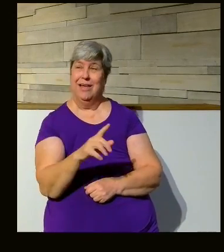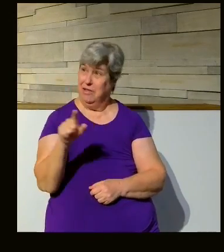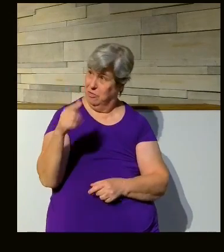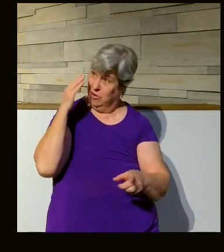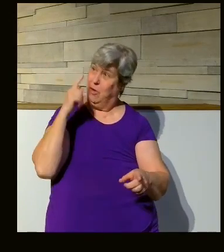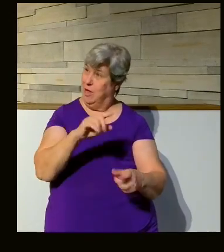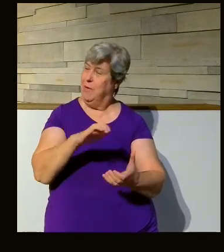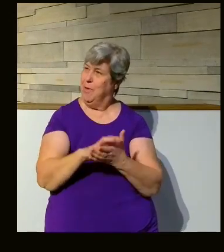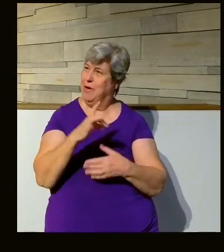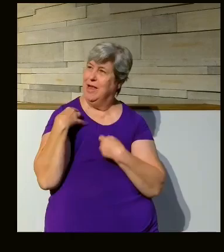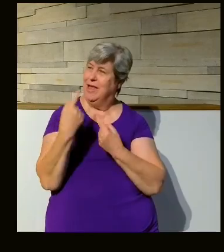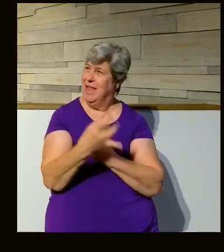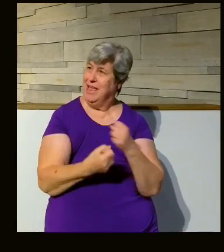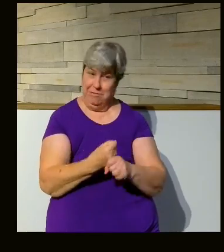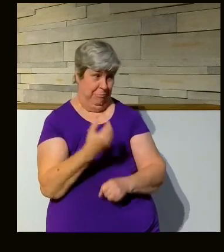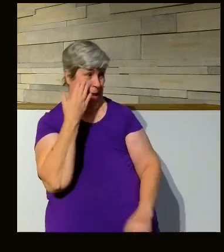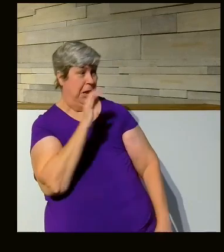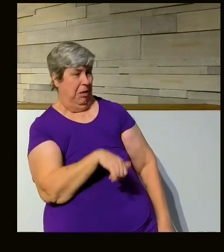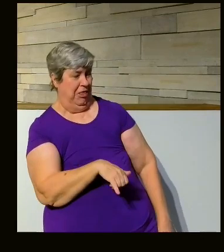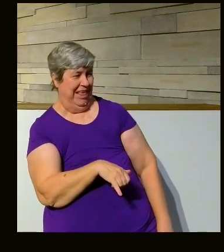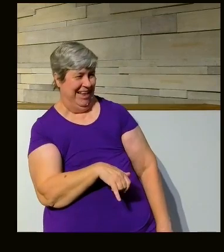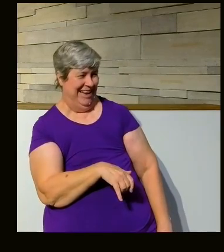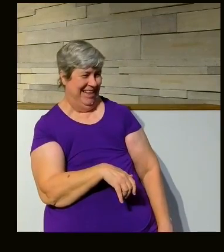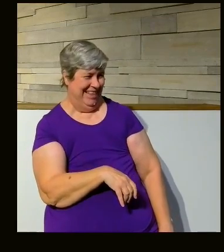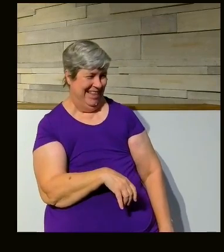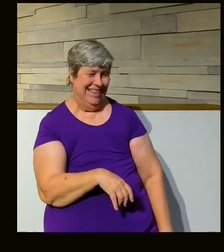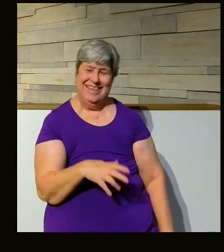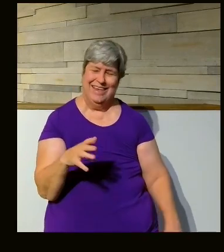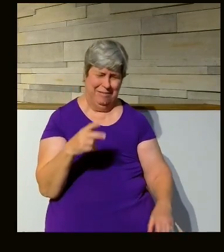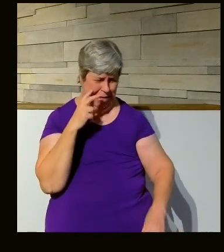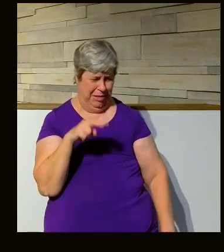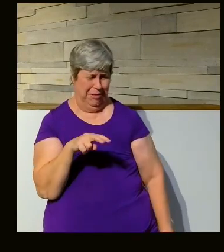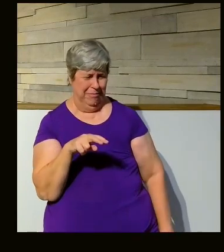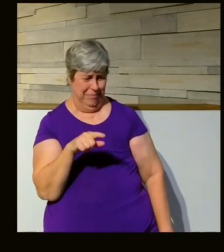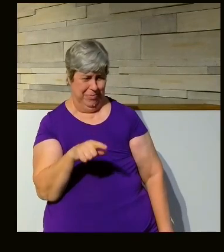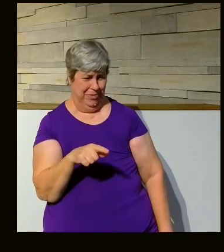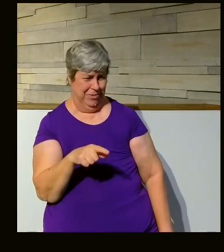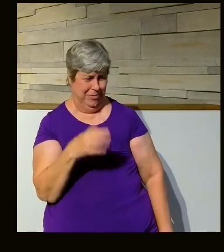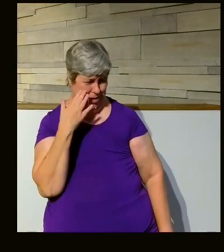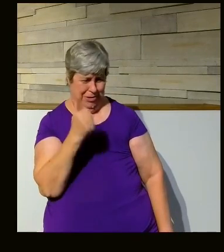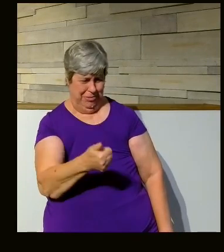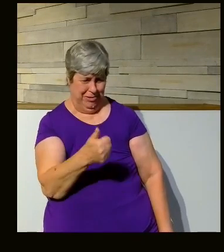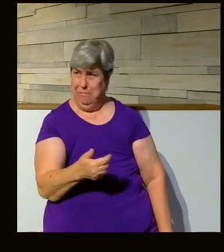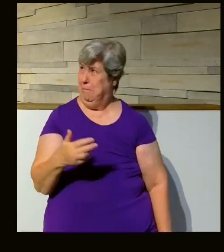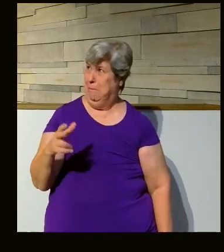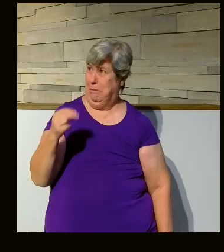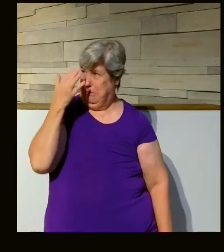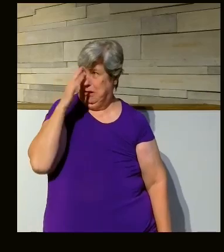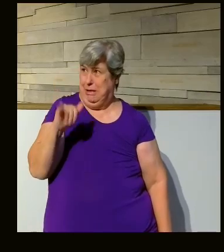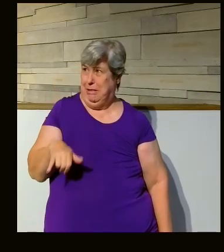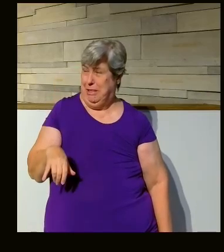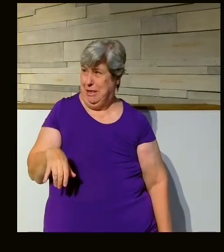hey, did you know he's been married for 8 years? He said, no, I didn't know that at all. And I looked at him and I said, you didn't even know it yourself. No, I didn't, you